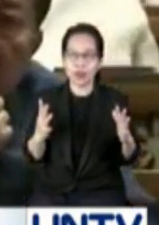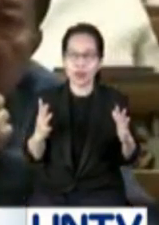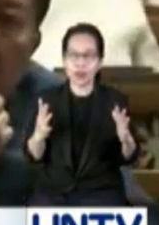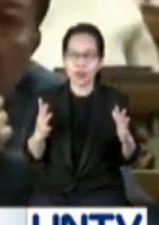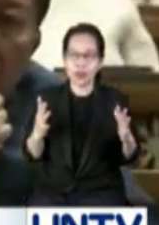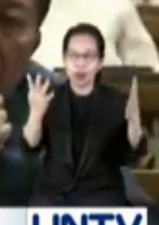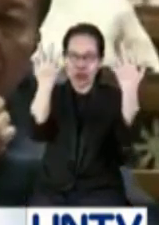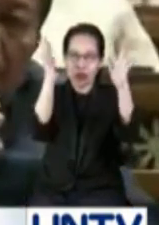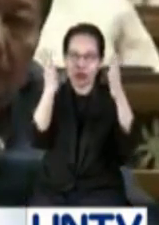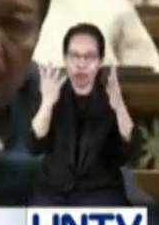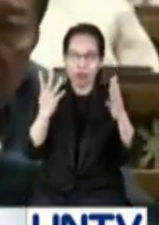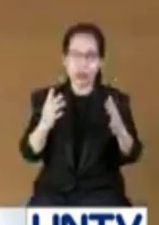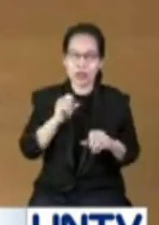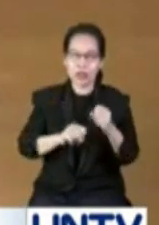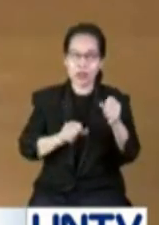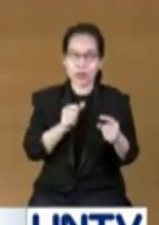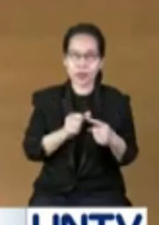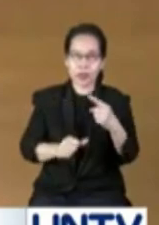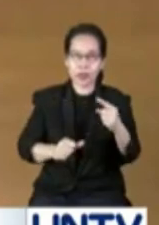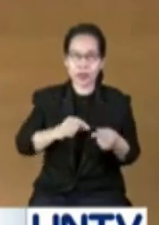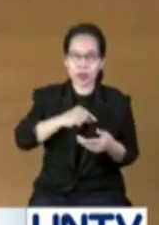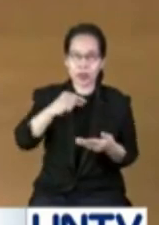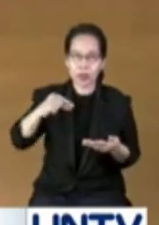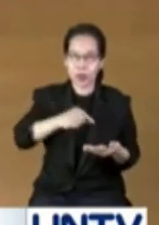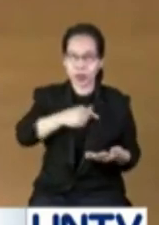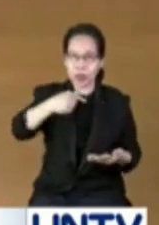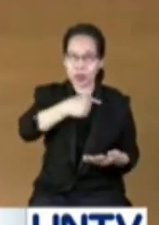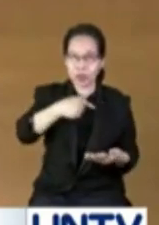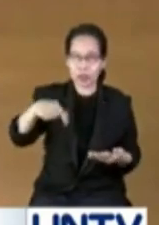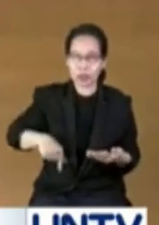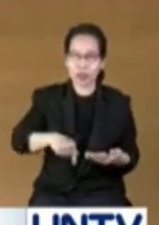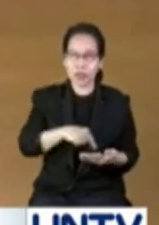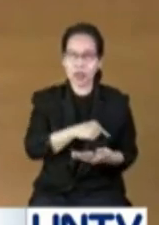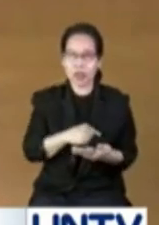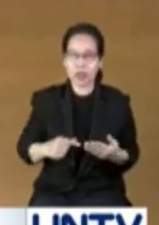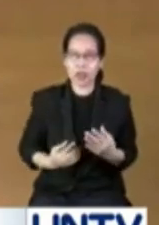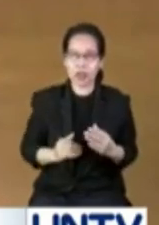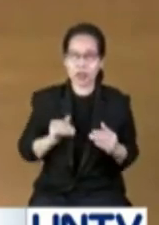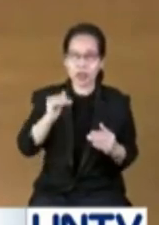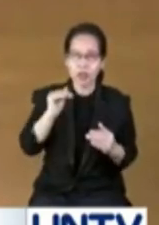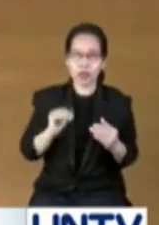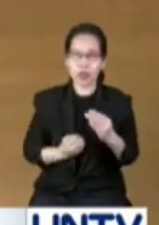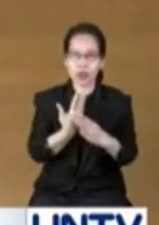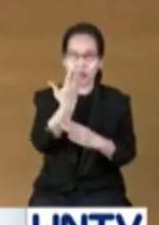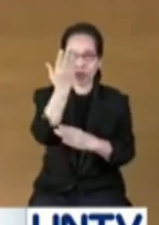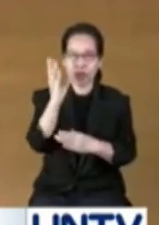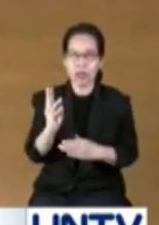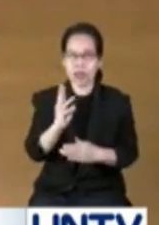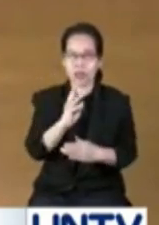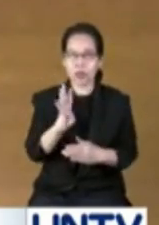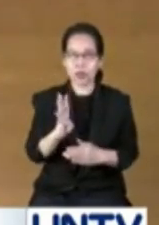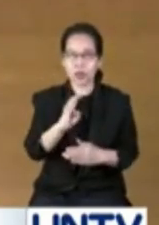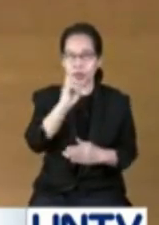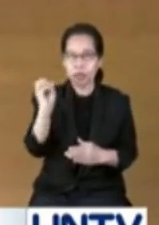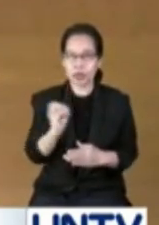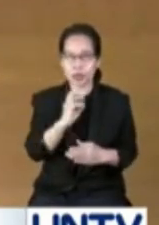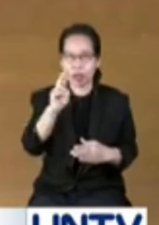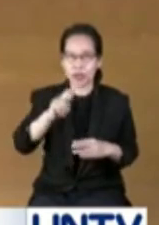For the first quarter of this year, our growth has registered at 6.4%. It remains within our target